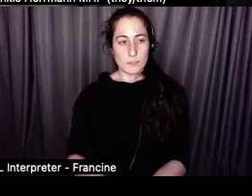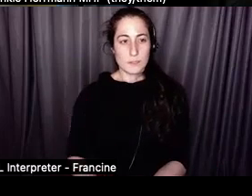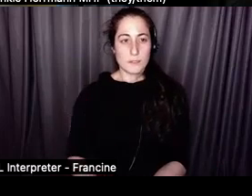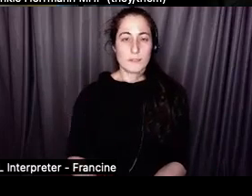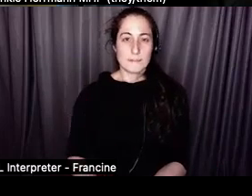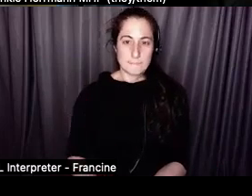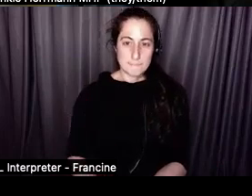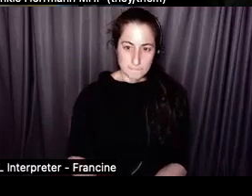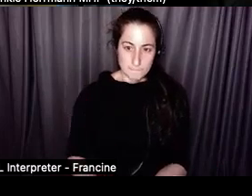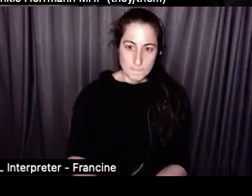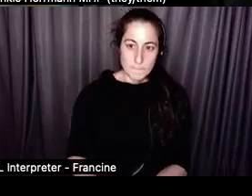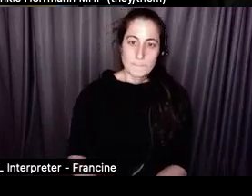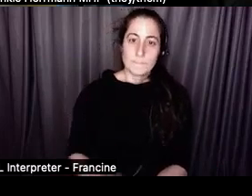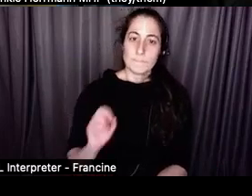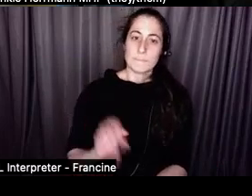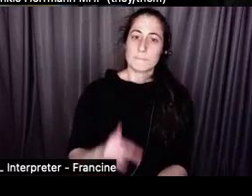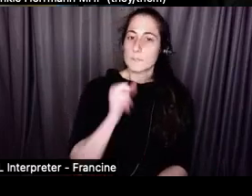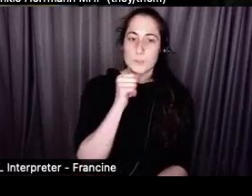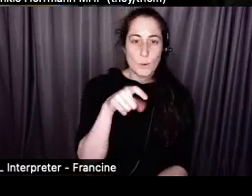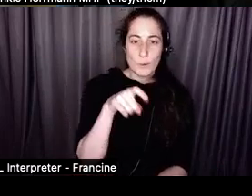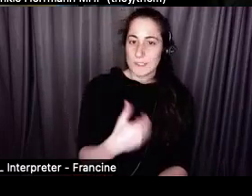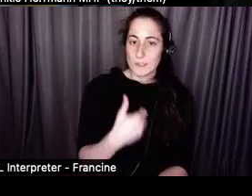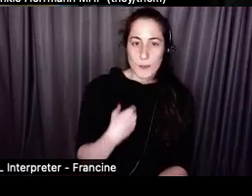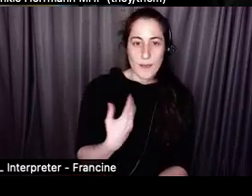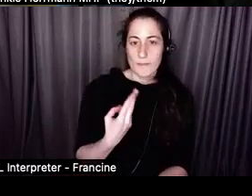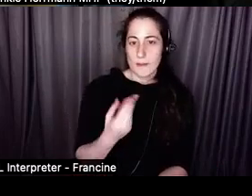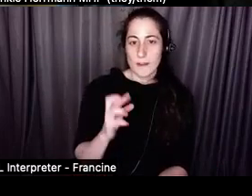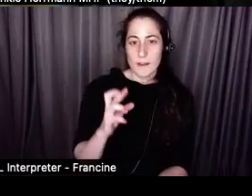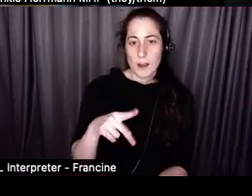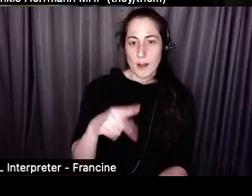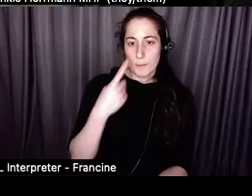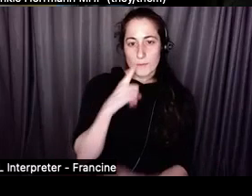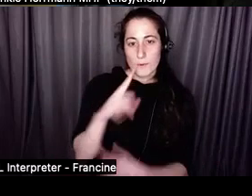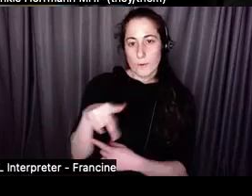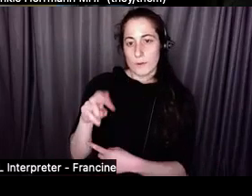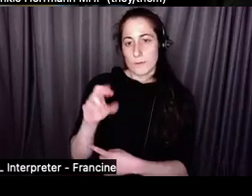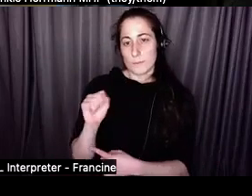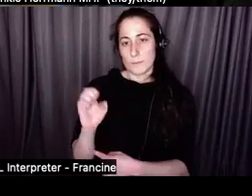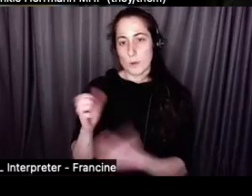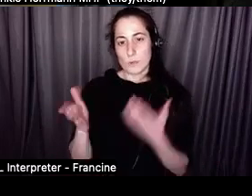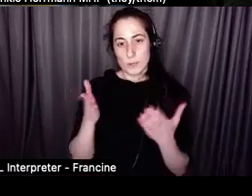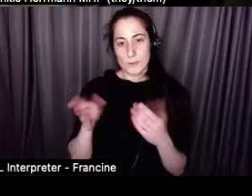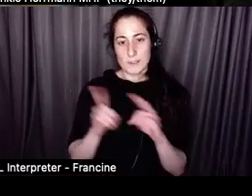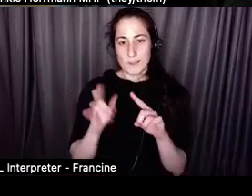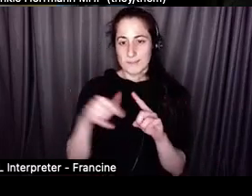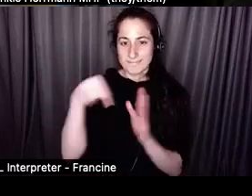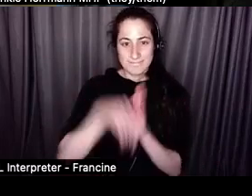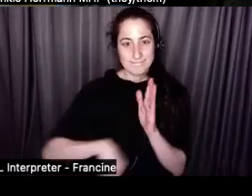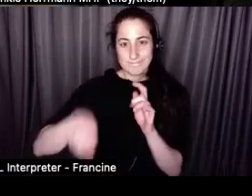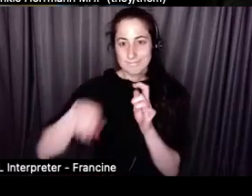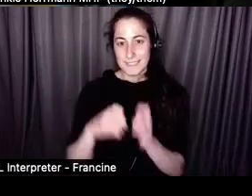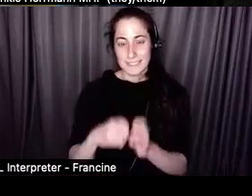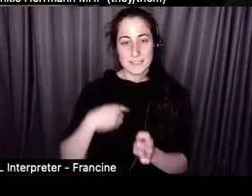You don't need HARP to have PROS services, but in order to get kind of the details, I would have to pull up